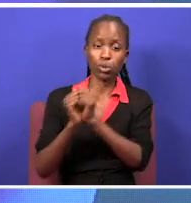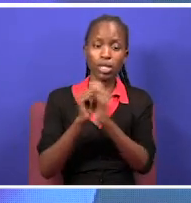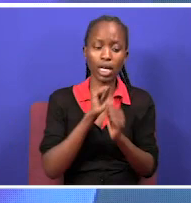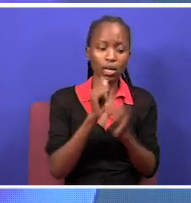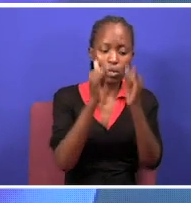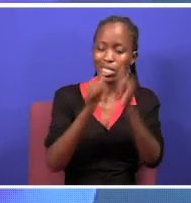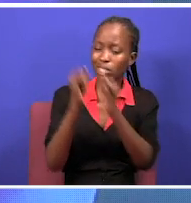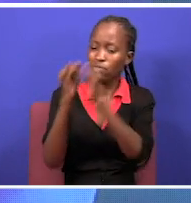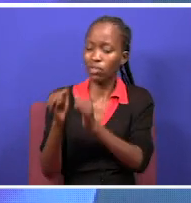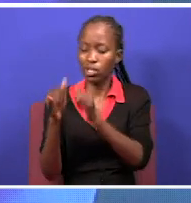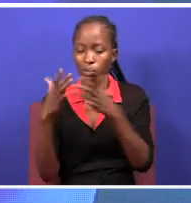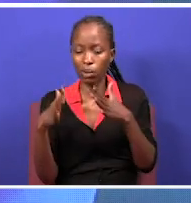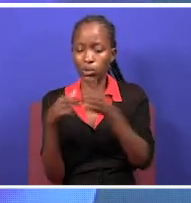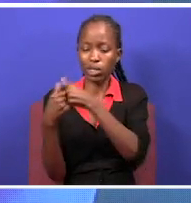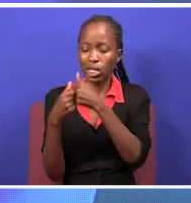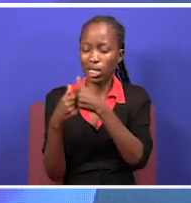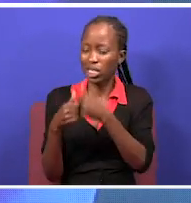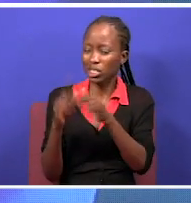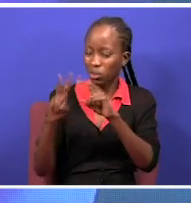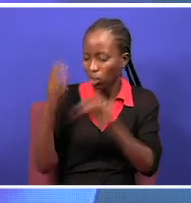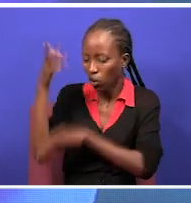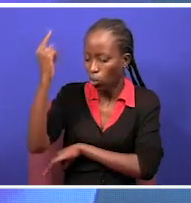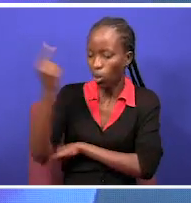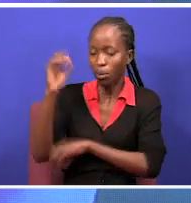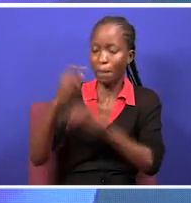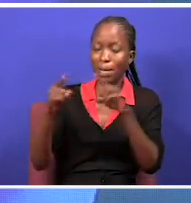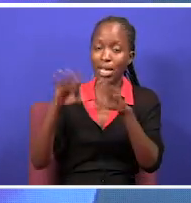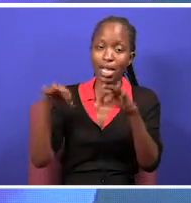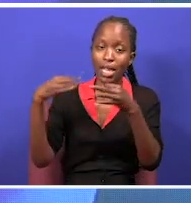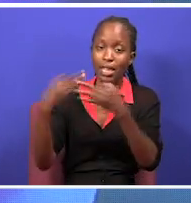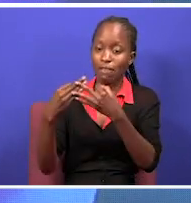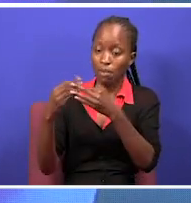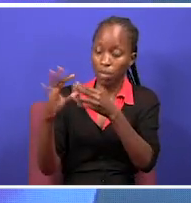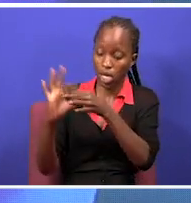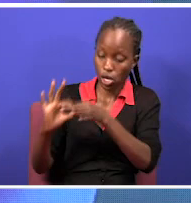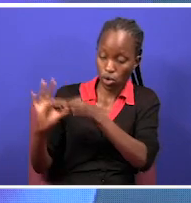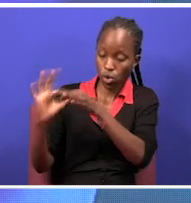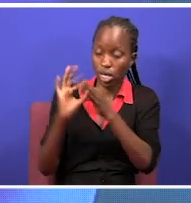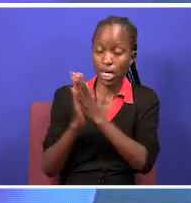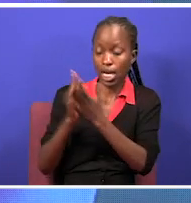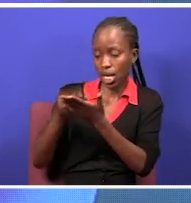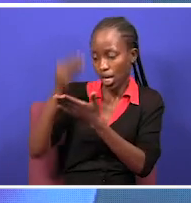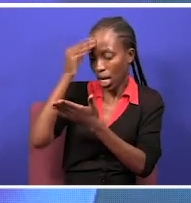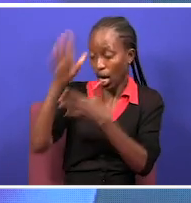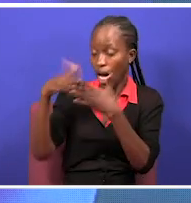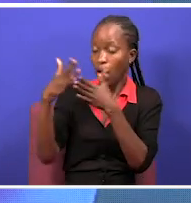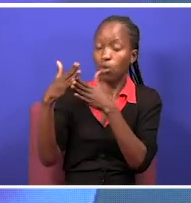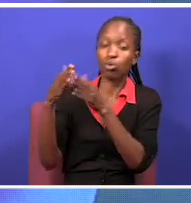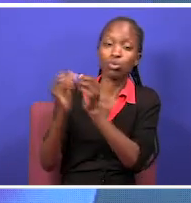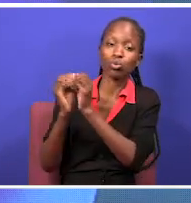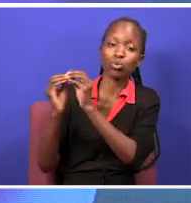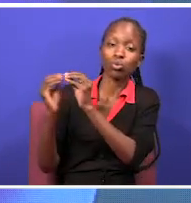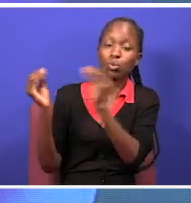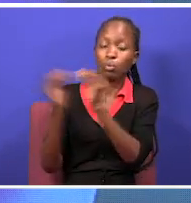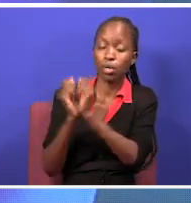person struggling to find God on their own, their family comes together and learns to encounter, to walk with